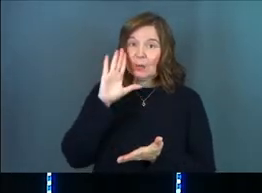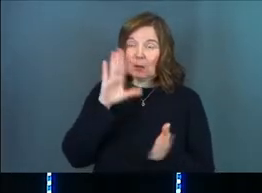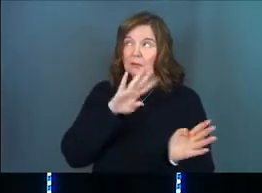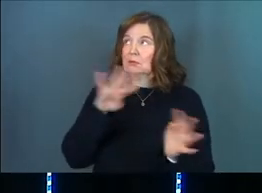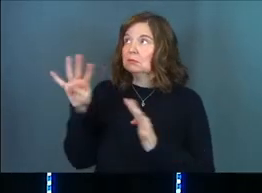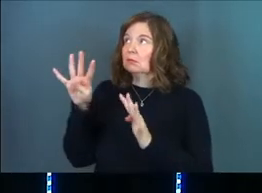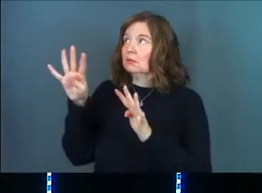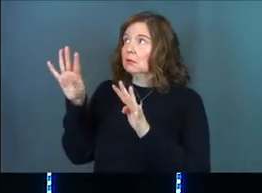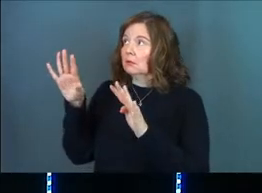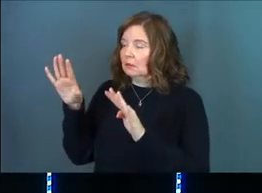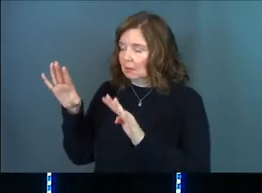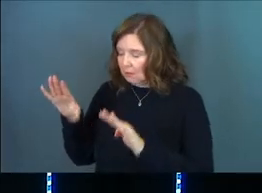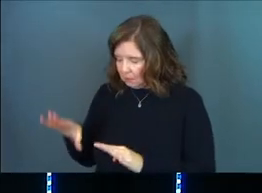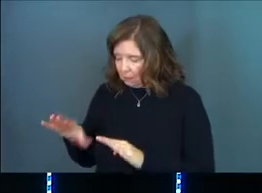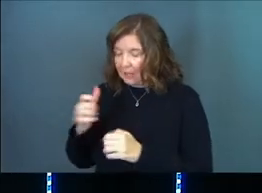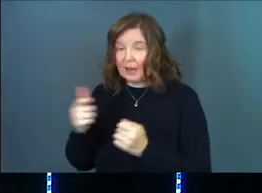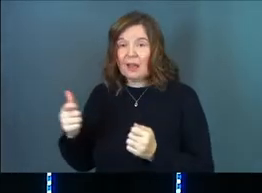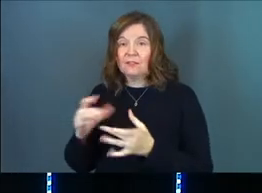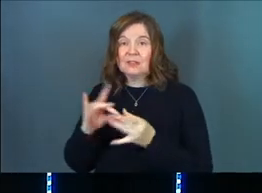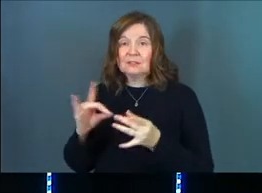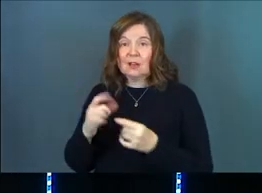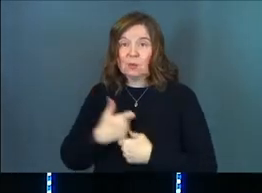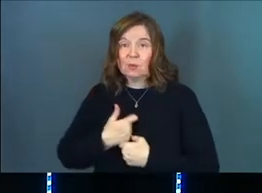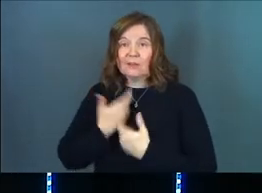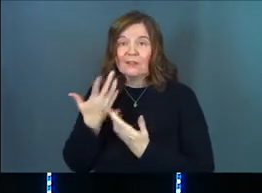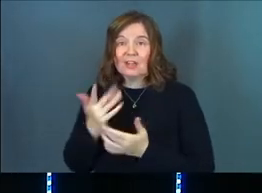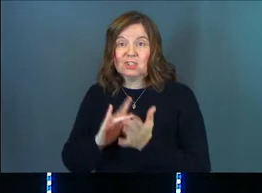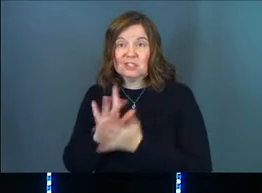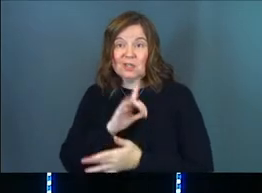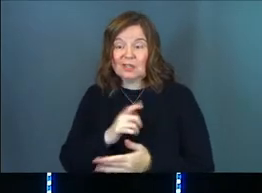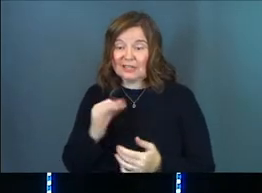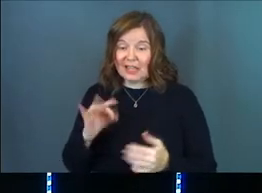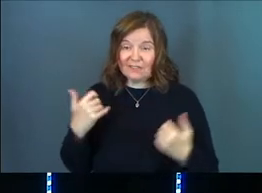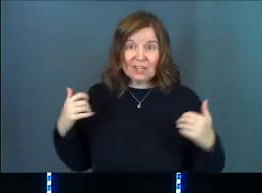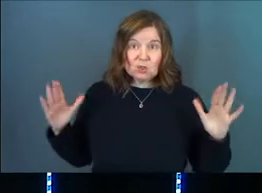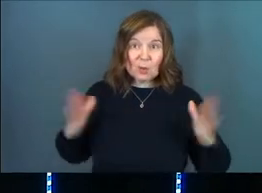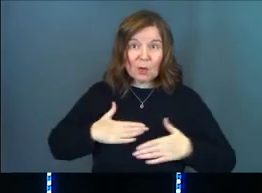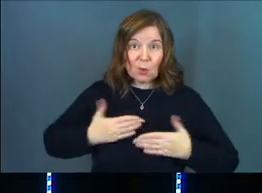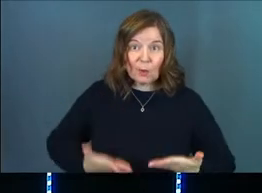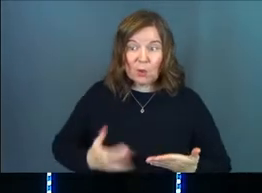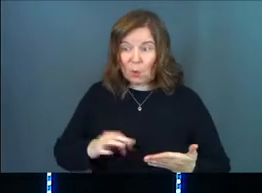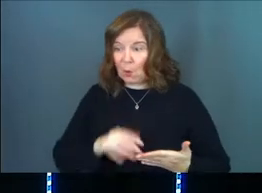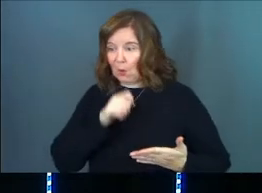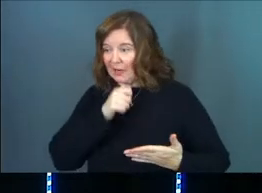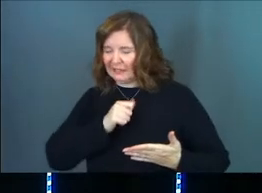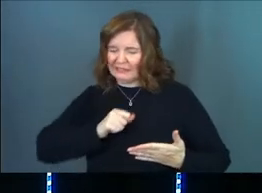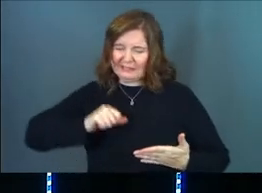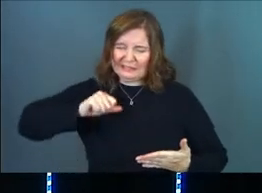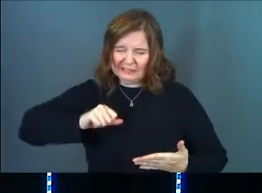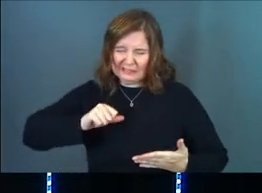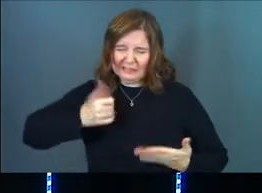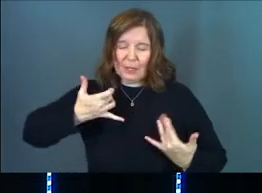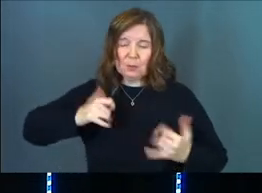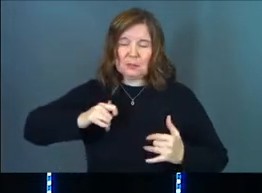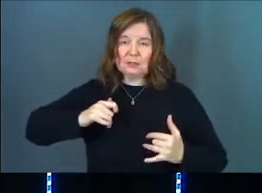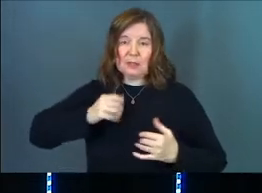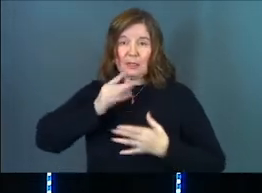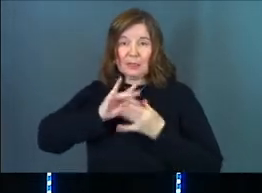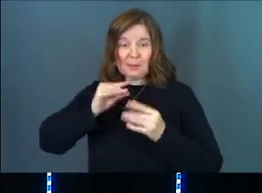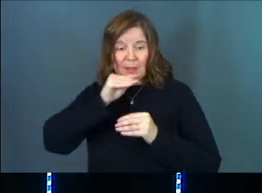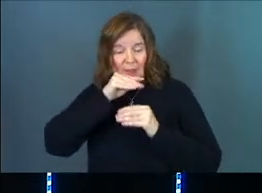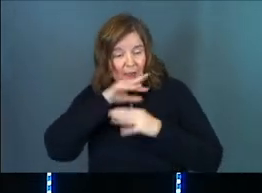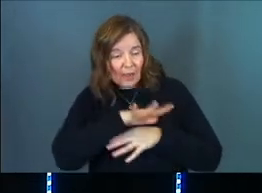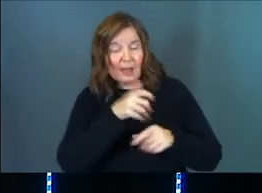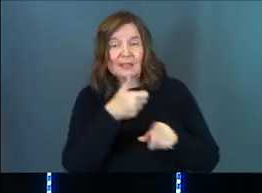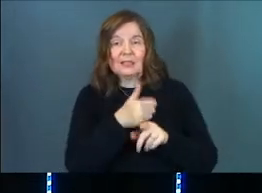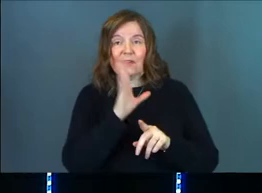every tongue will confess that Jesus Christ is Lord. Whether they surrender willingly or unwillingly, the breath of